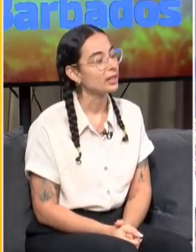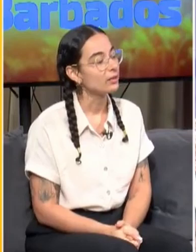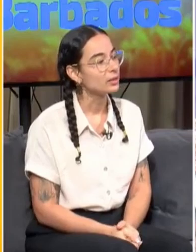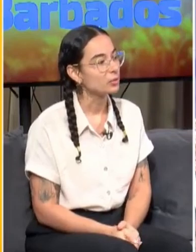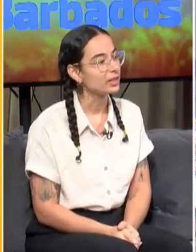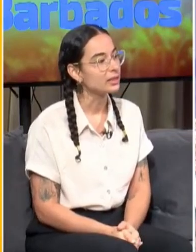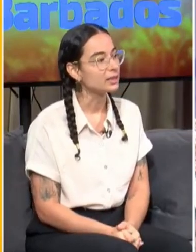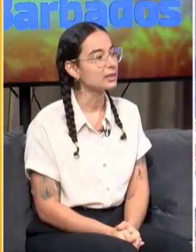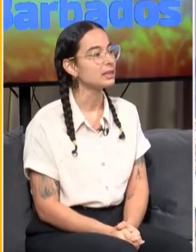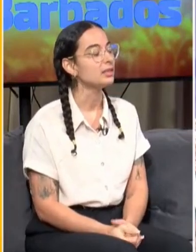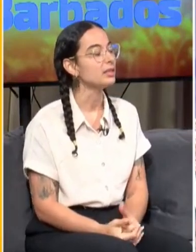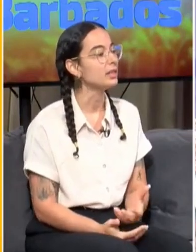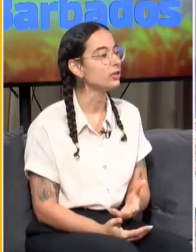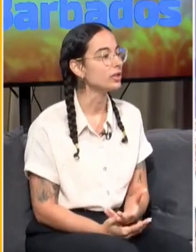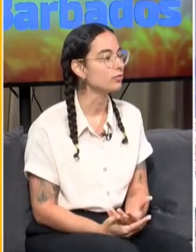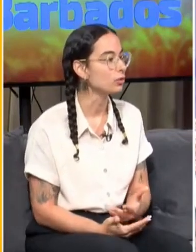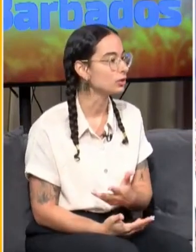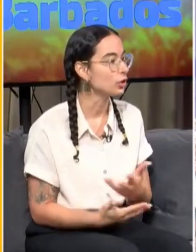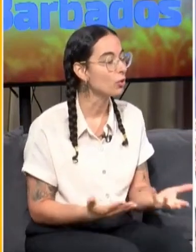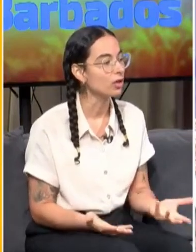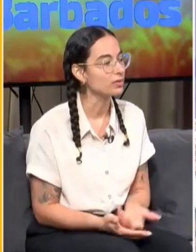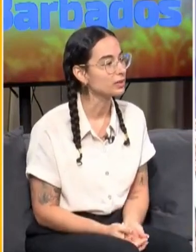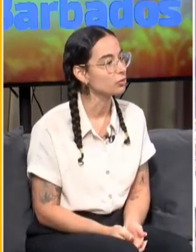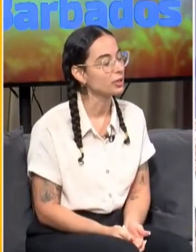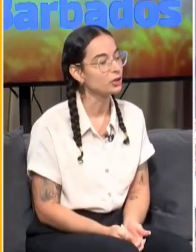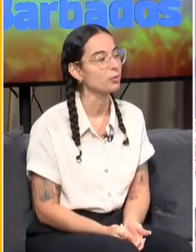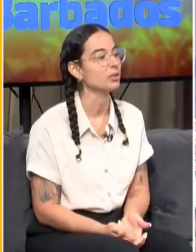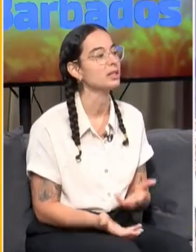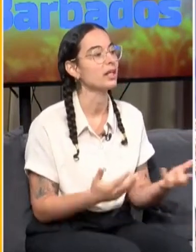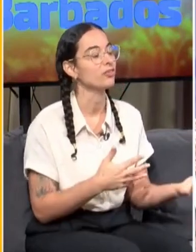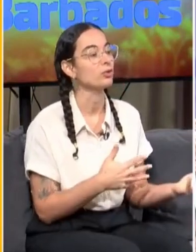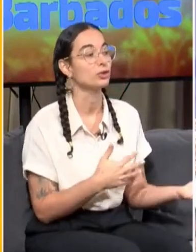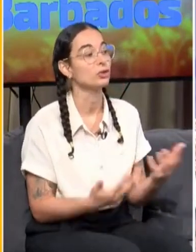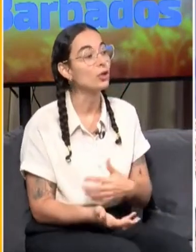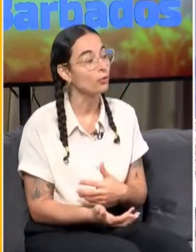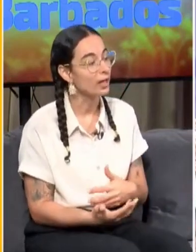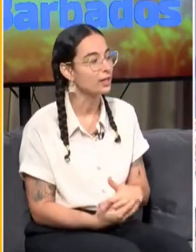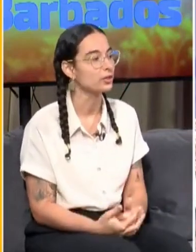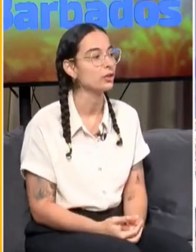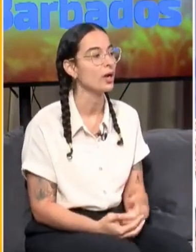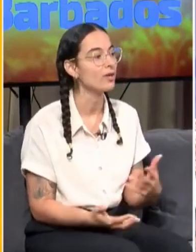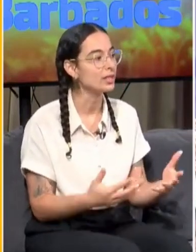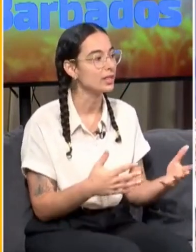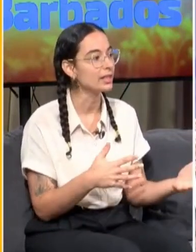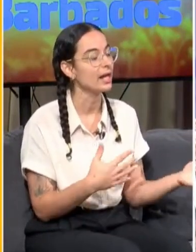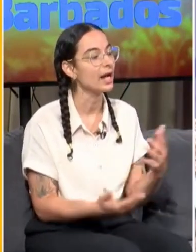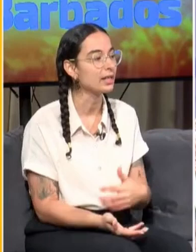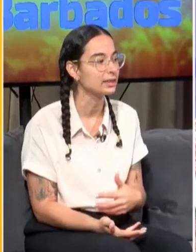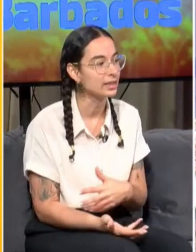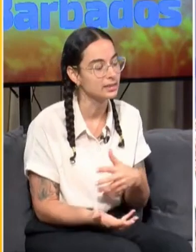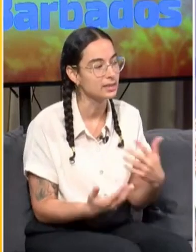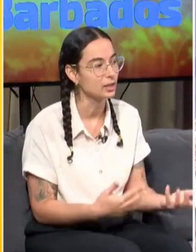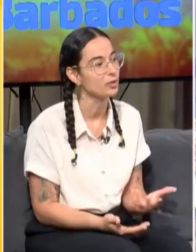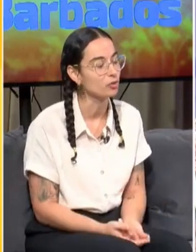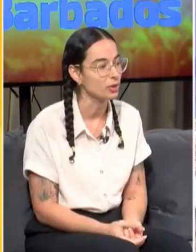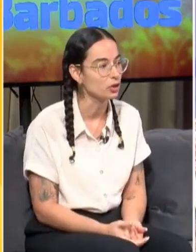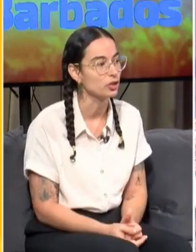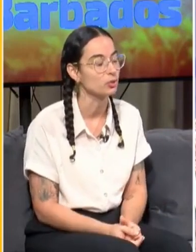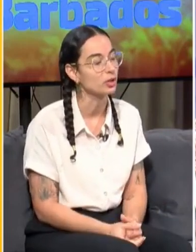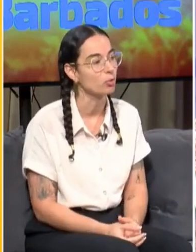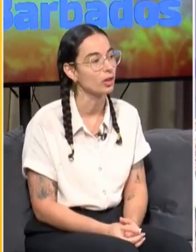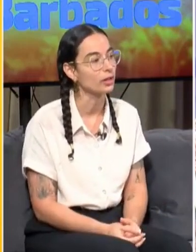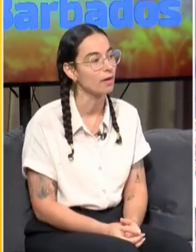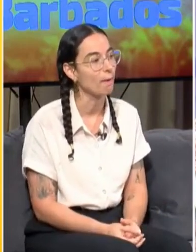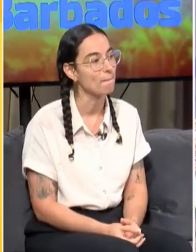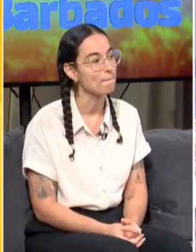making announcements, the hearing folks know all of this information, but the deaf folks don't. And so having that access to the same information is